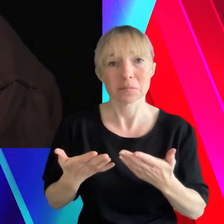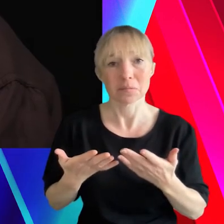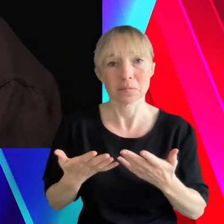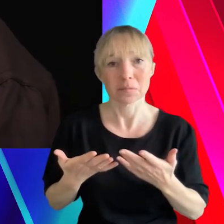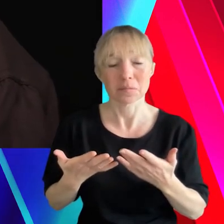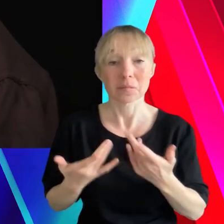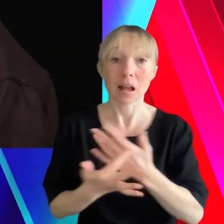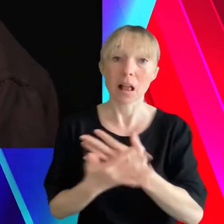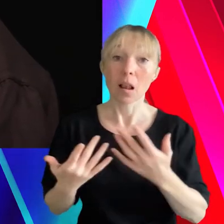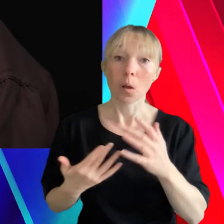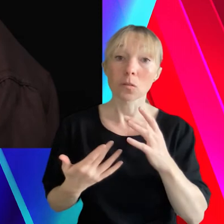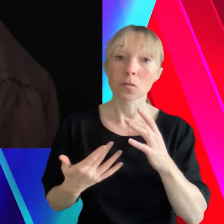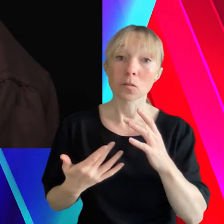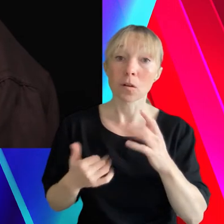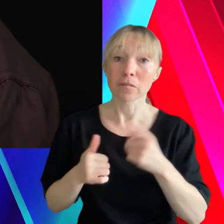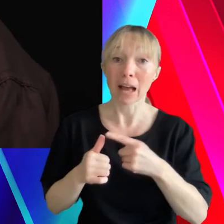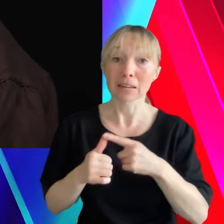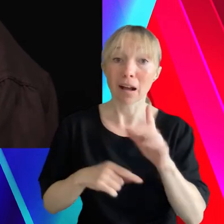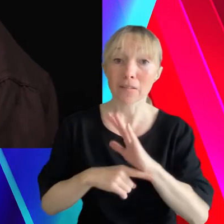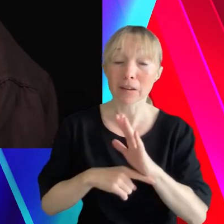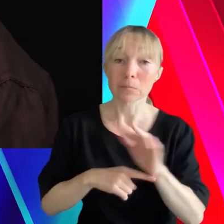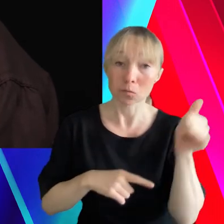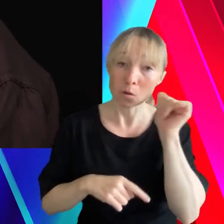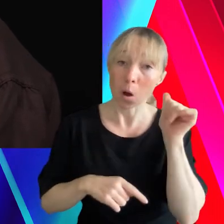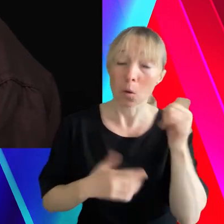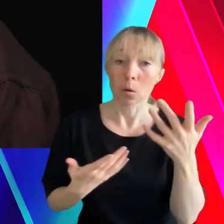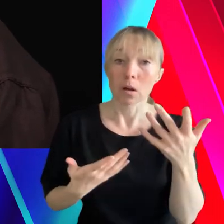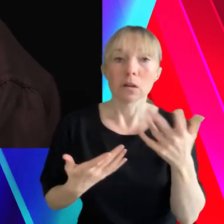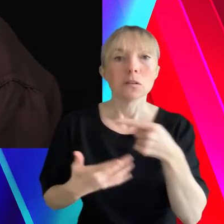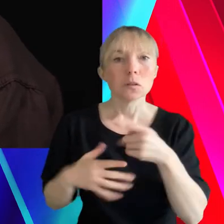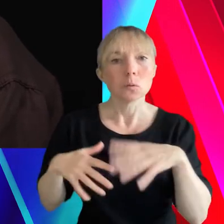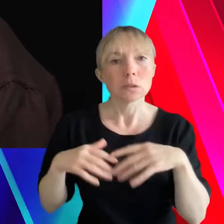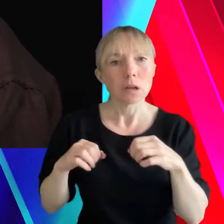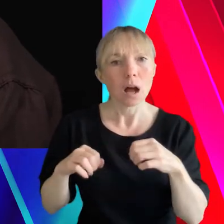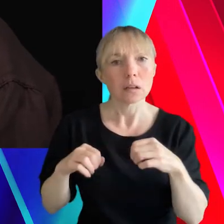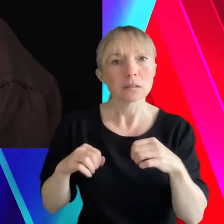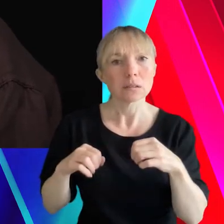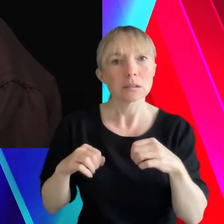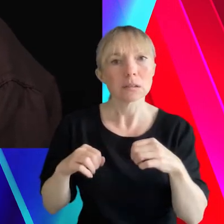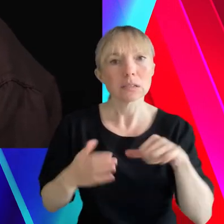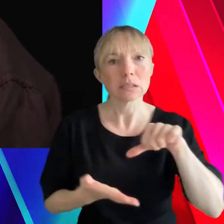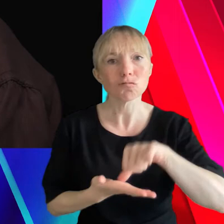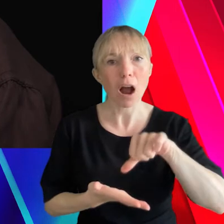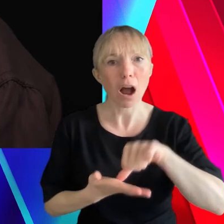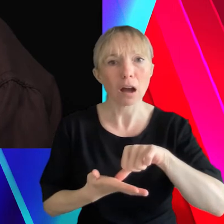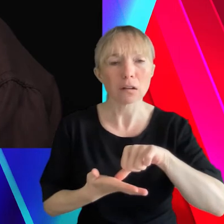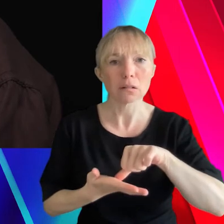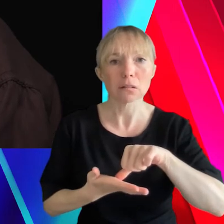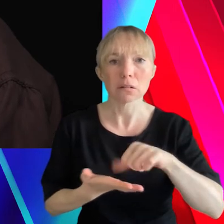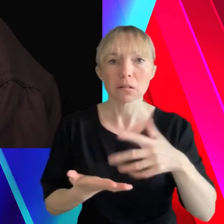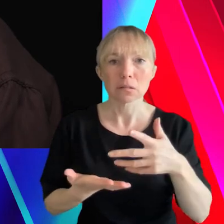many of Asghar's films will be familiar to you, but you started in Iran